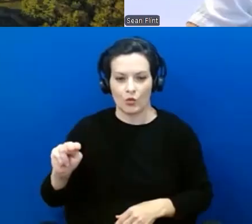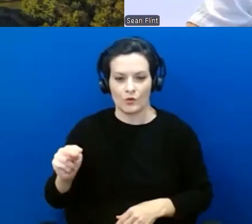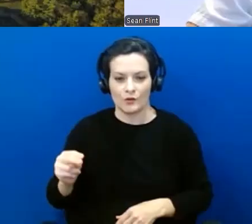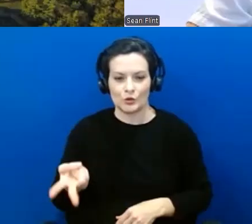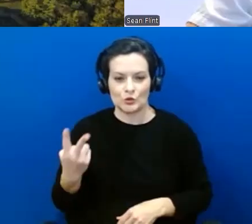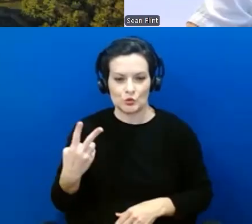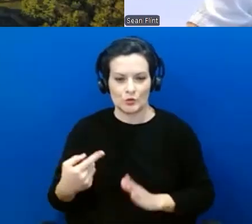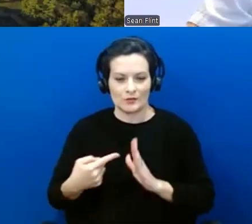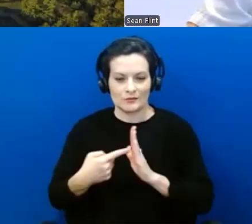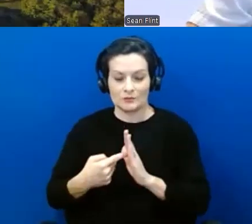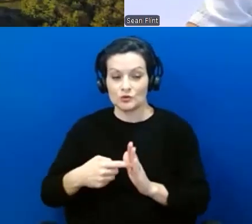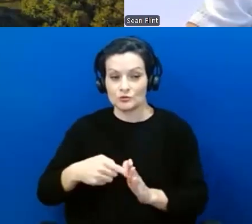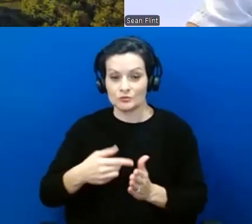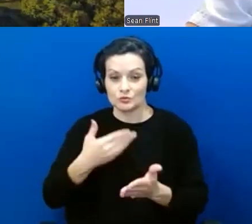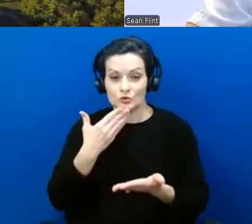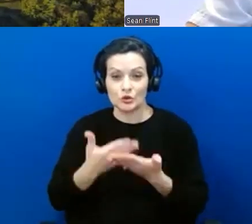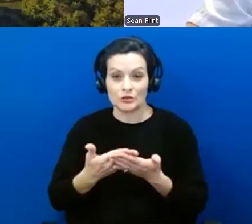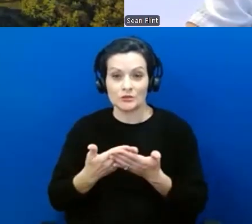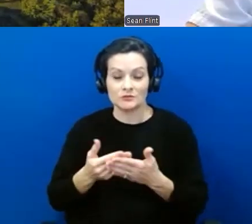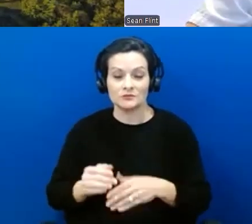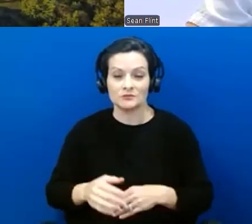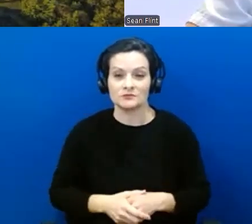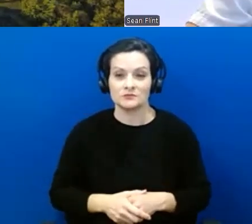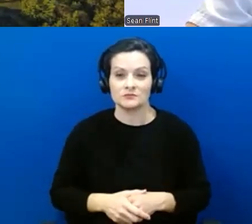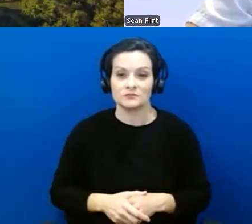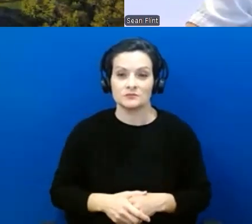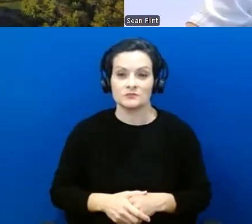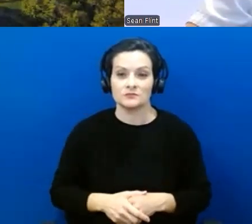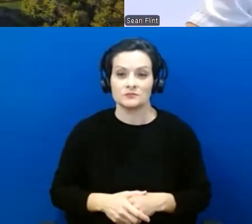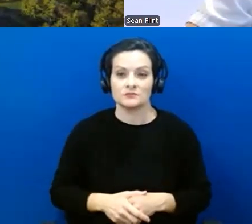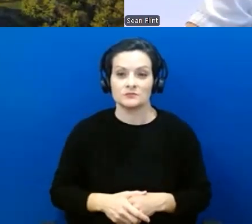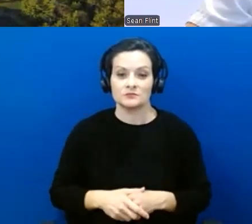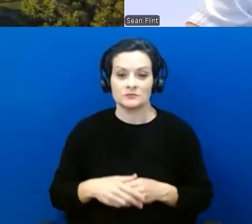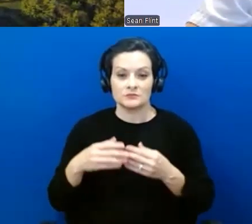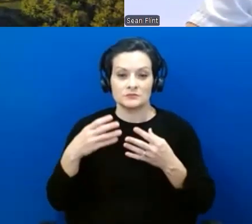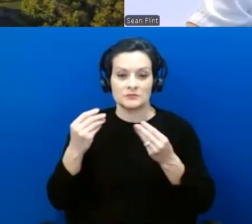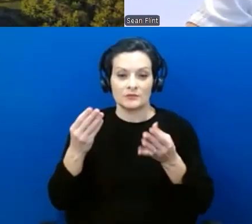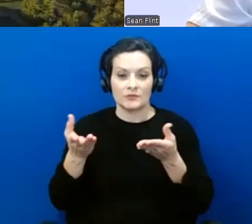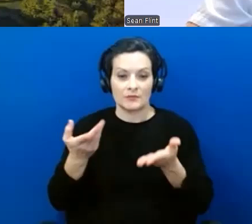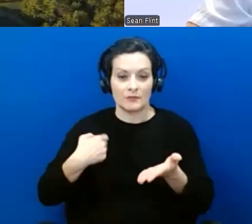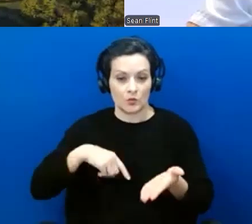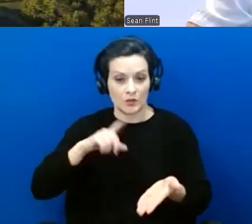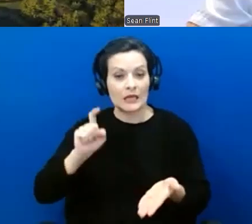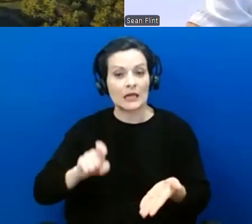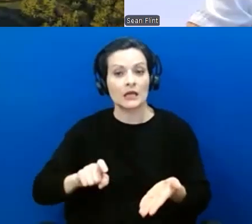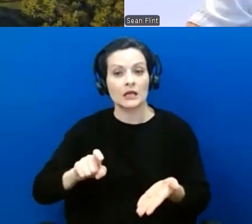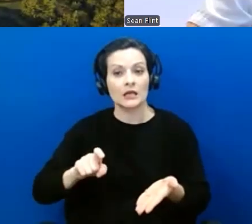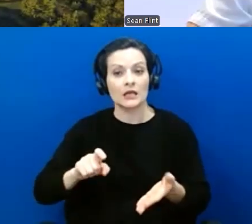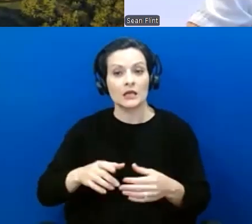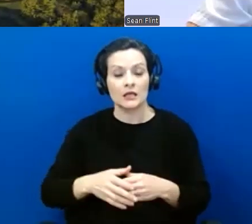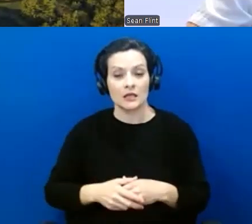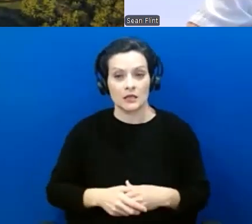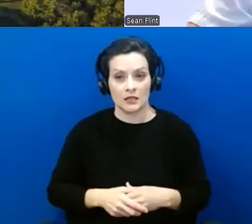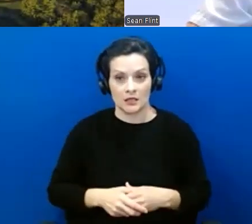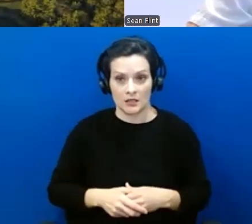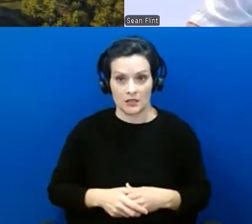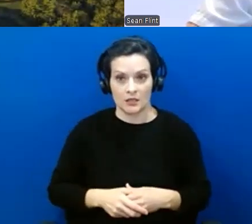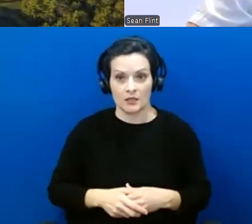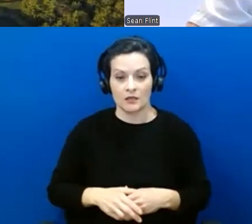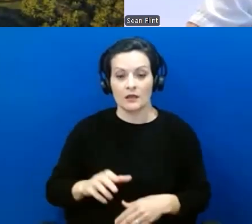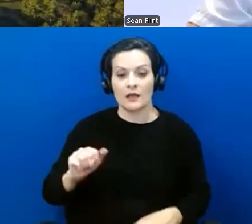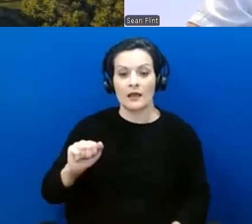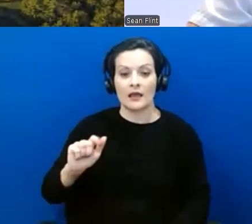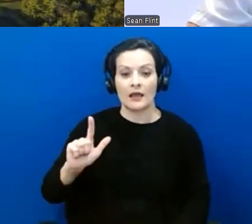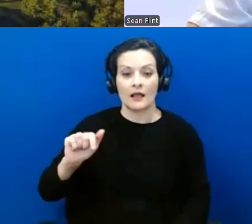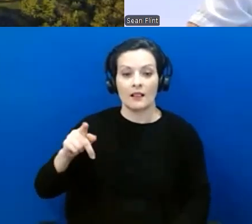are examples of when information may be the piece that's needed, right? Like really high alpine environments that are